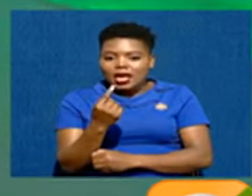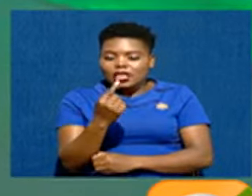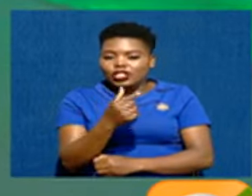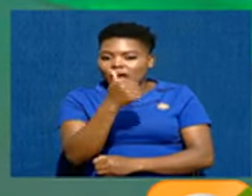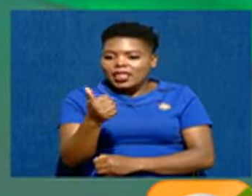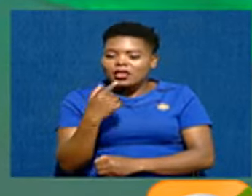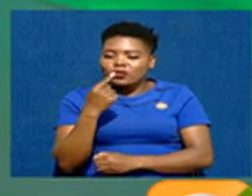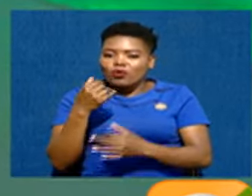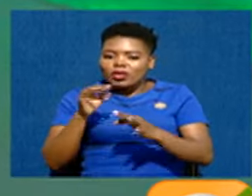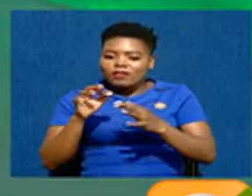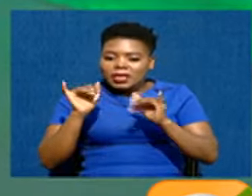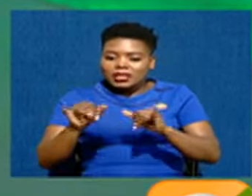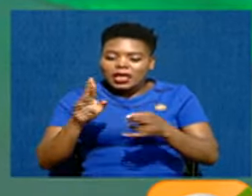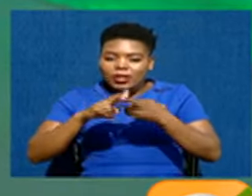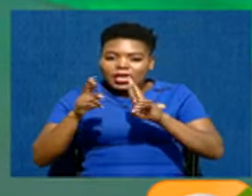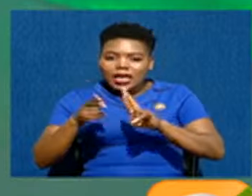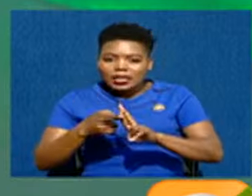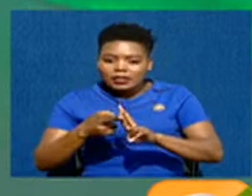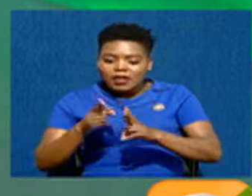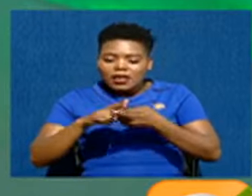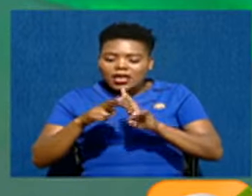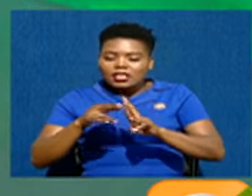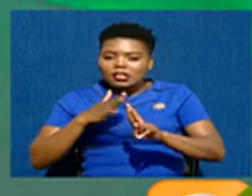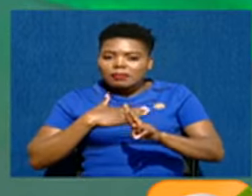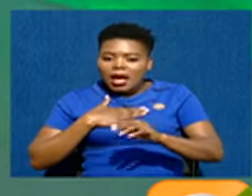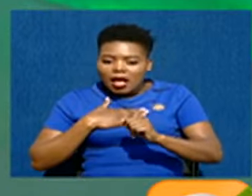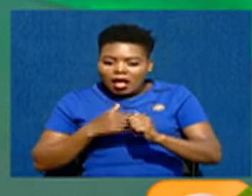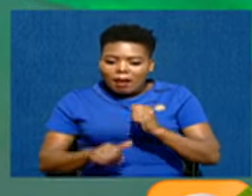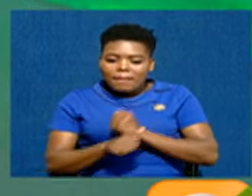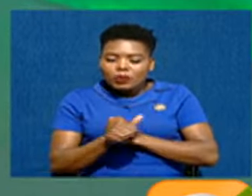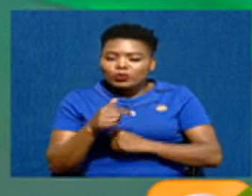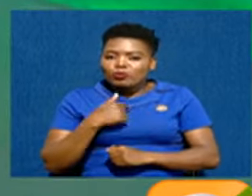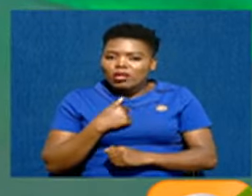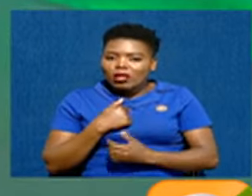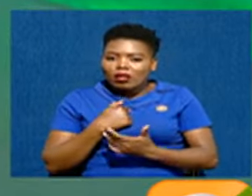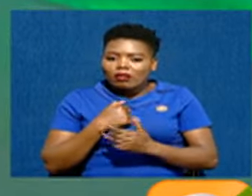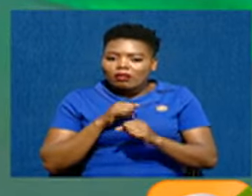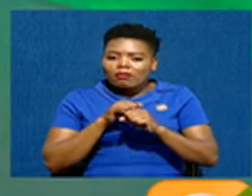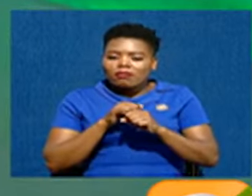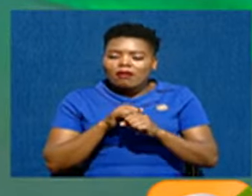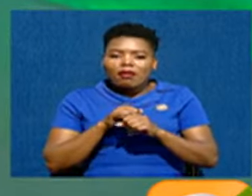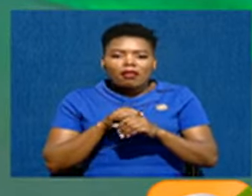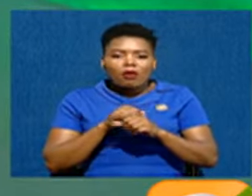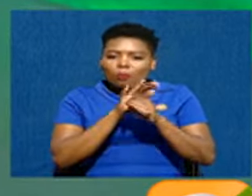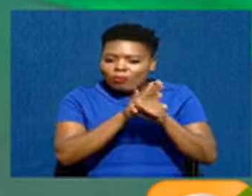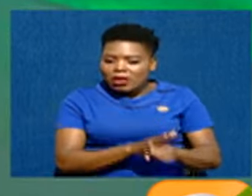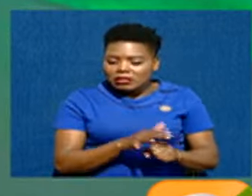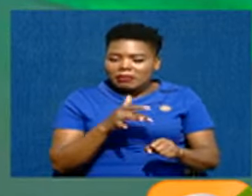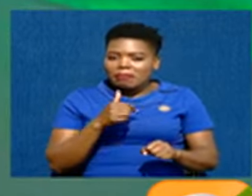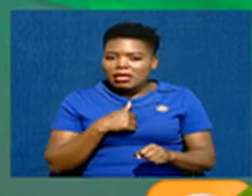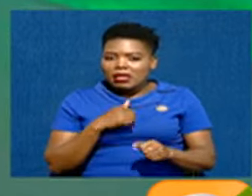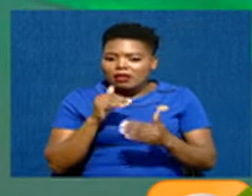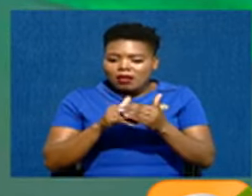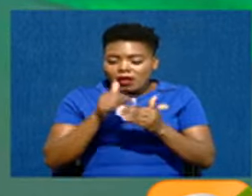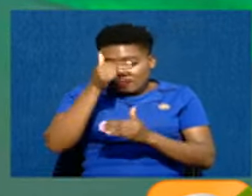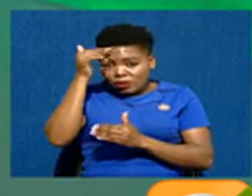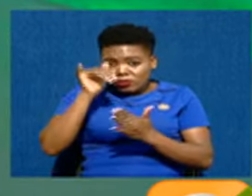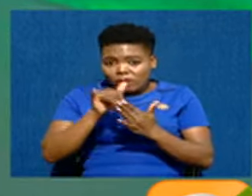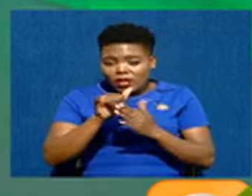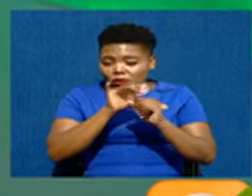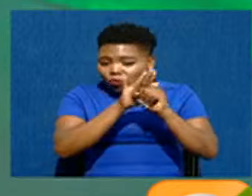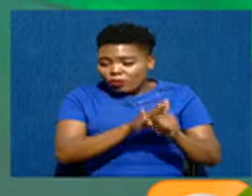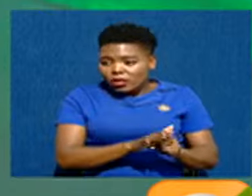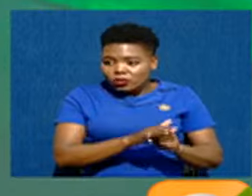it really affected me. So, and after because of that,